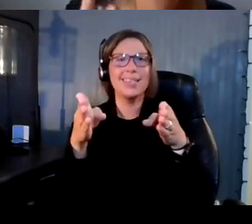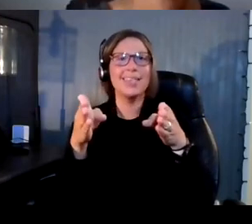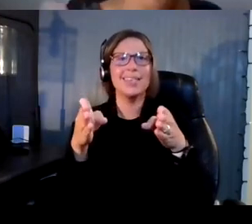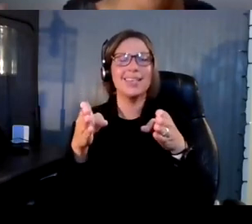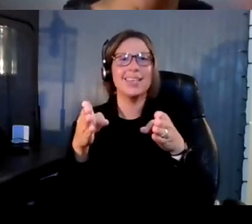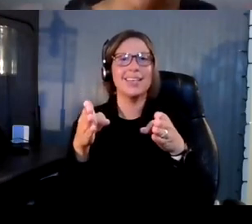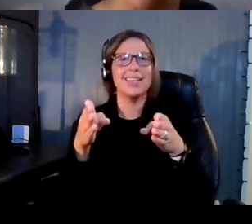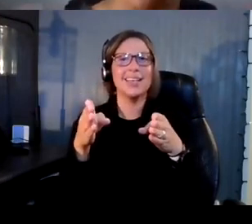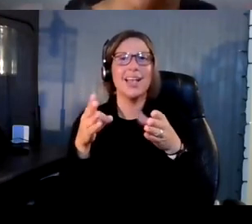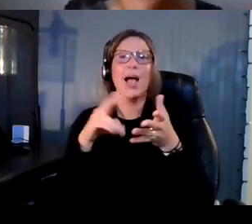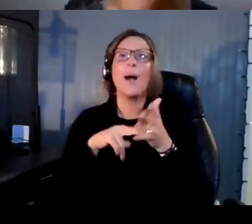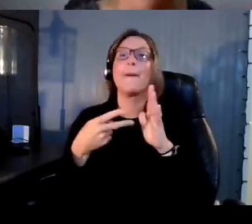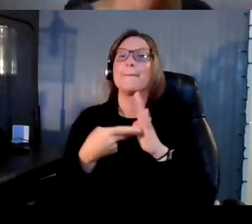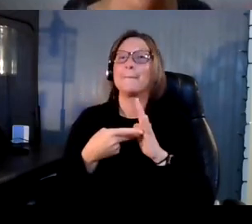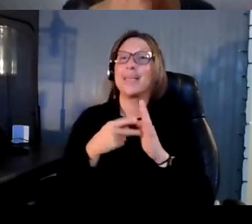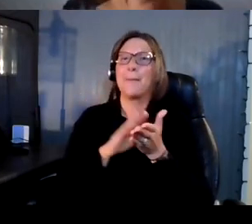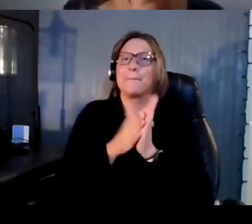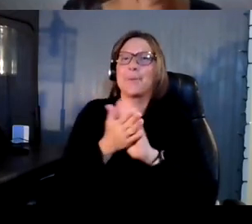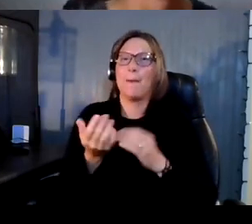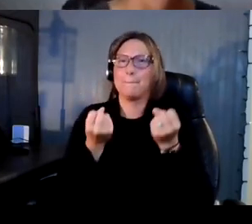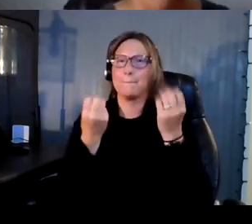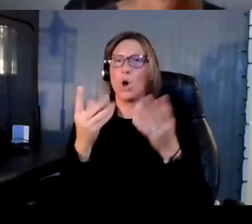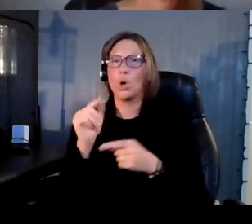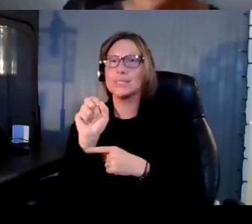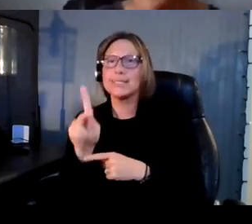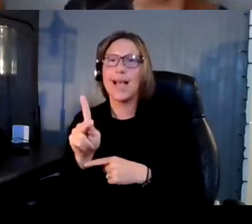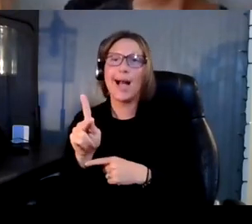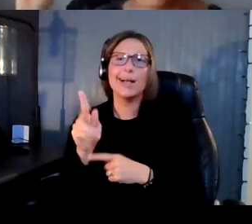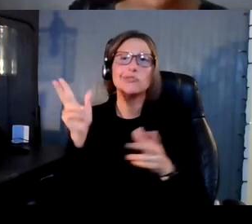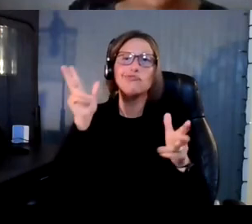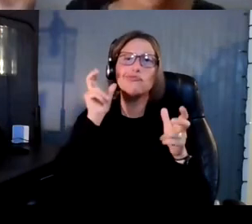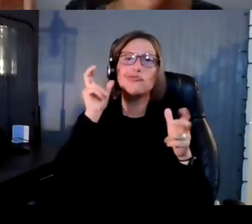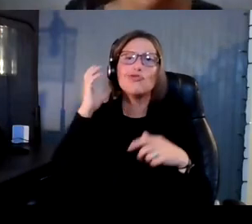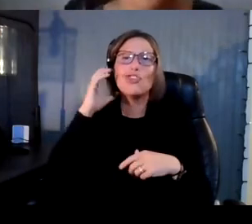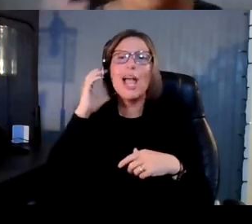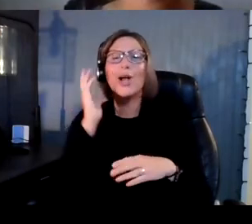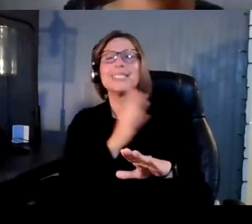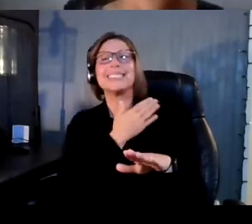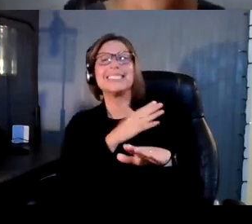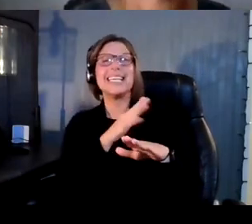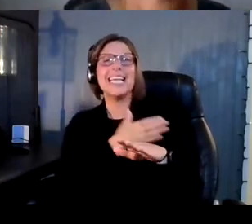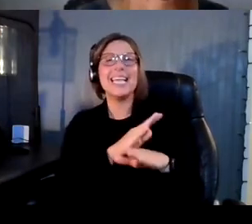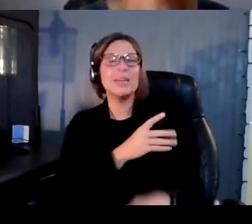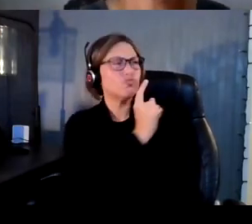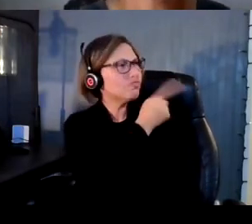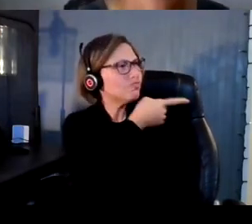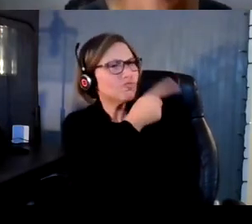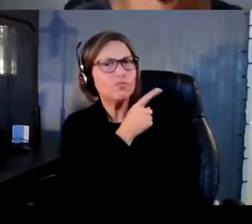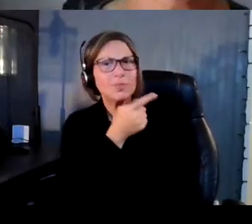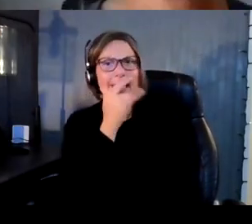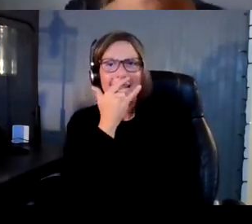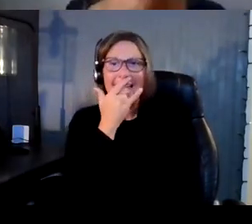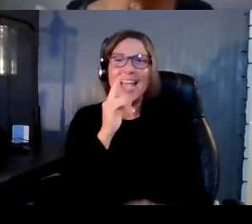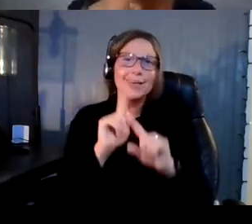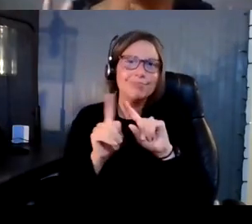and then you're multitasking. You're listening to the radio, you're singing, you're beating kids, you're doing all of those different things.